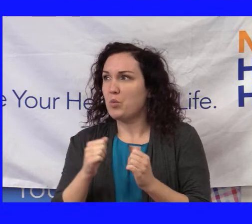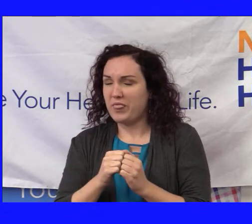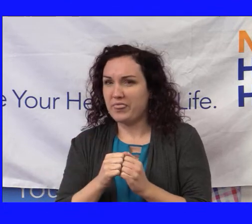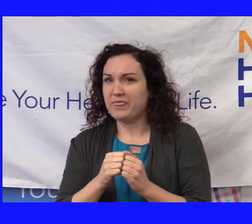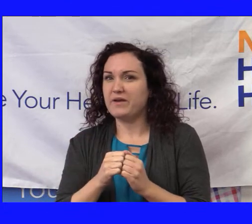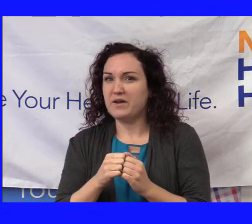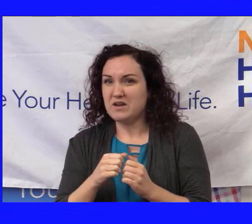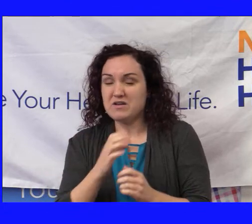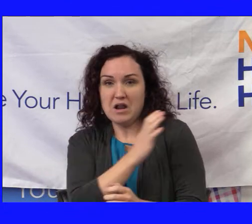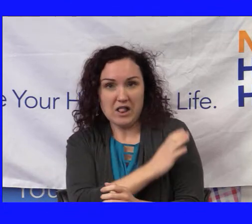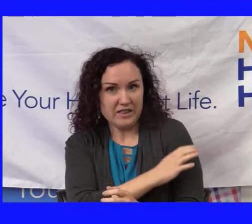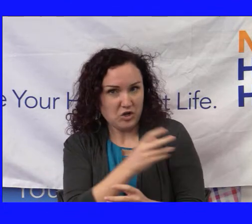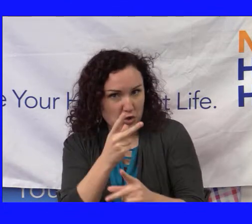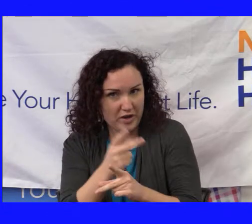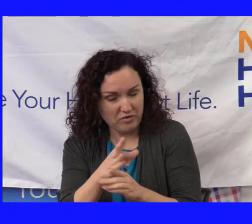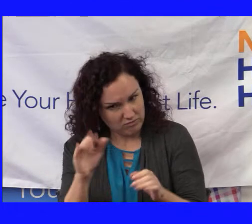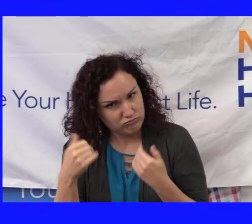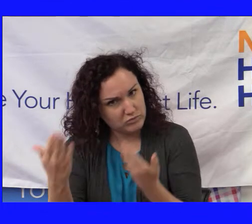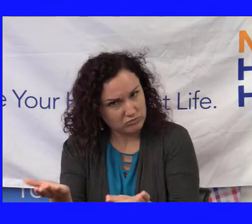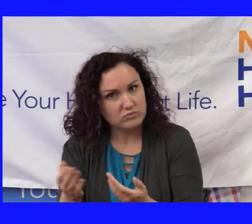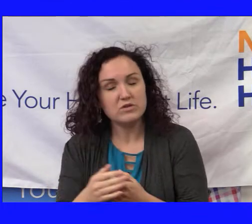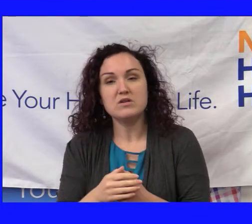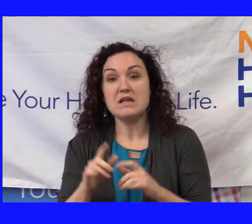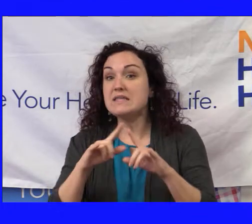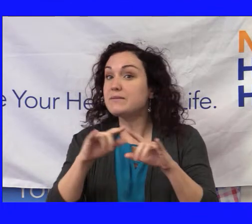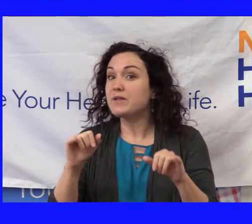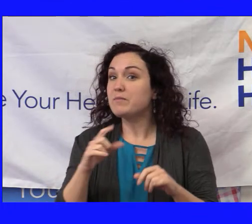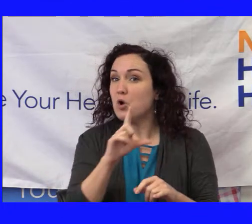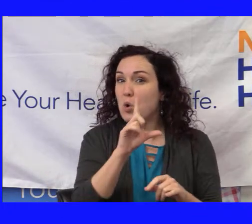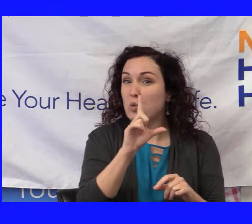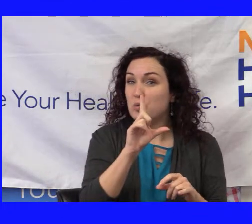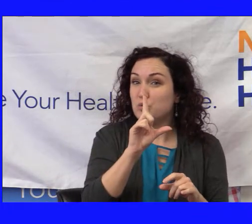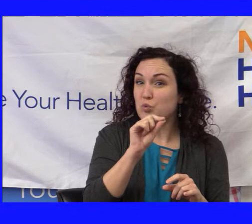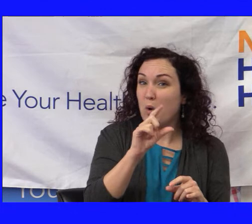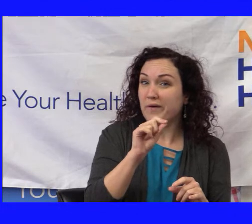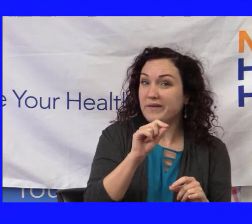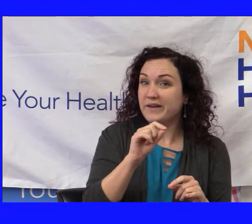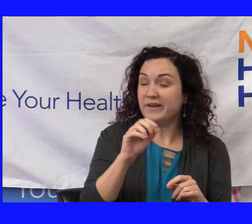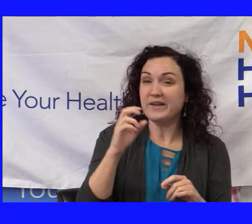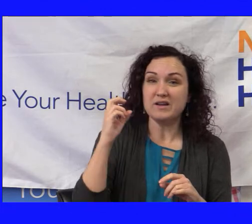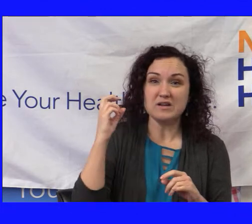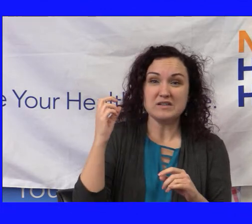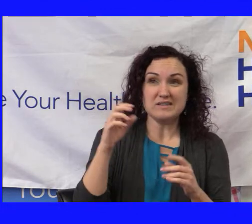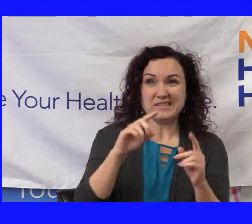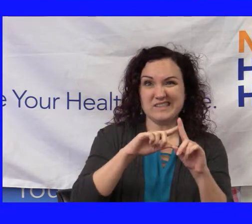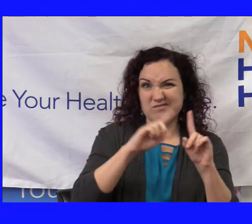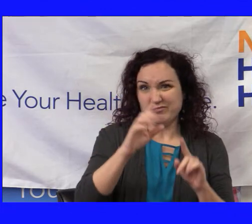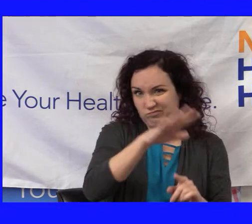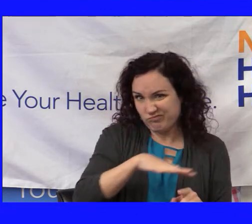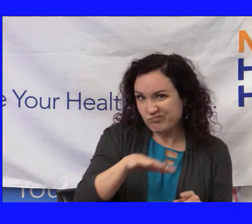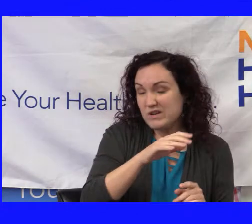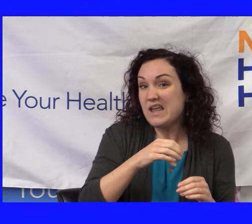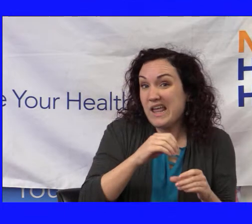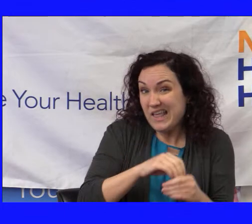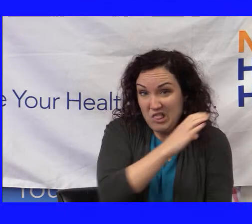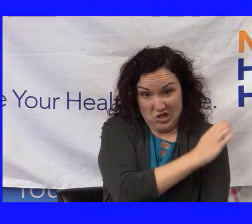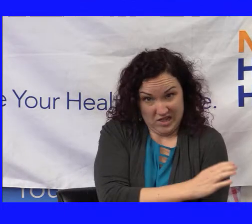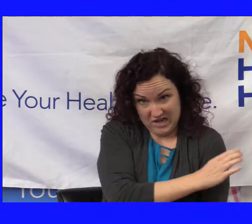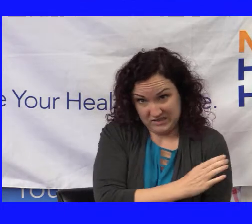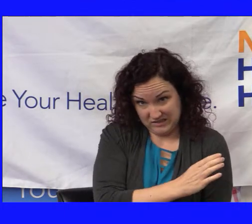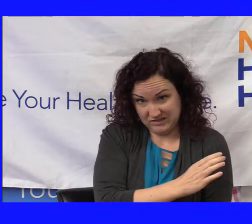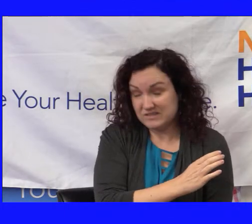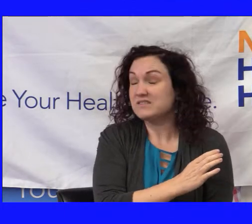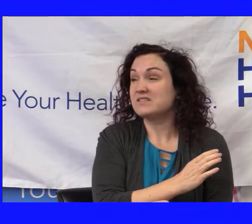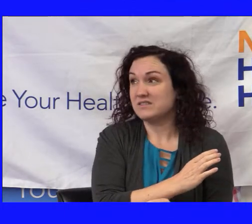where clinical care can be delivered, as well as 20 ambulatory surgery areas in the clinics. So these are AmSurg units that